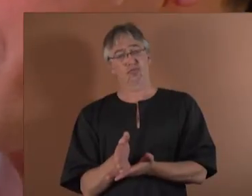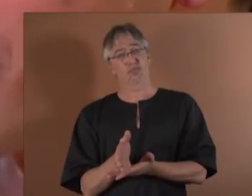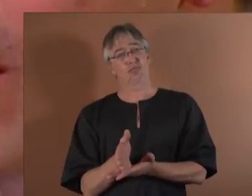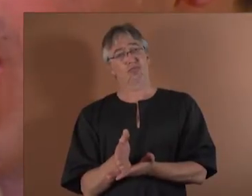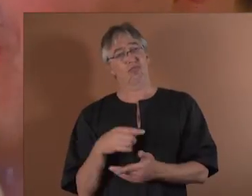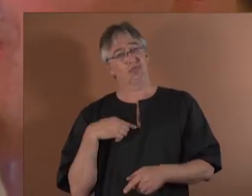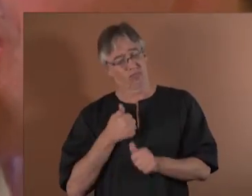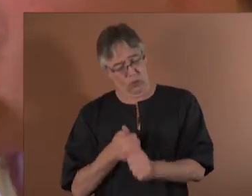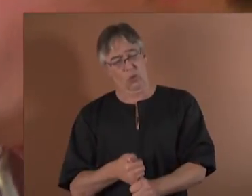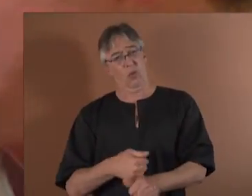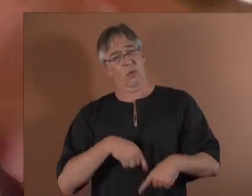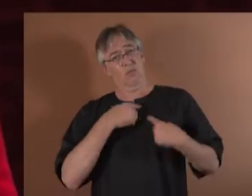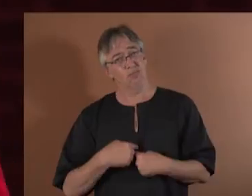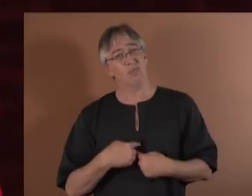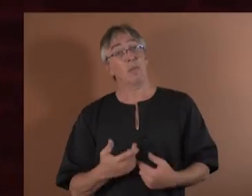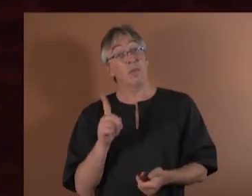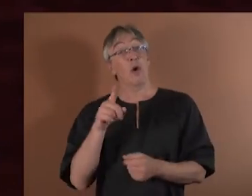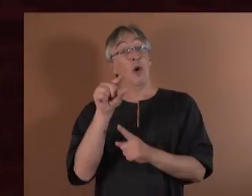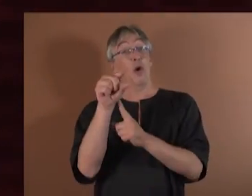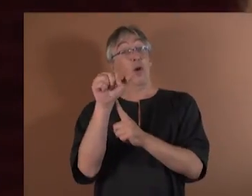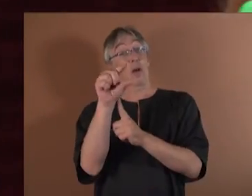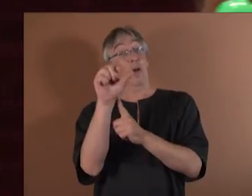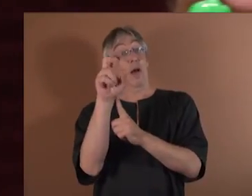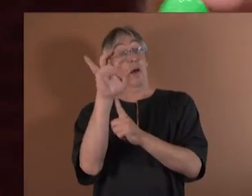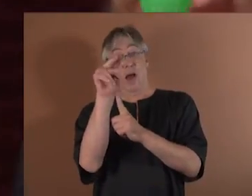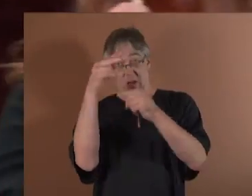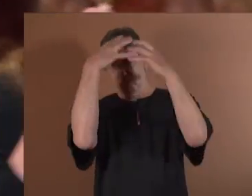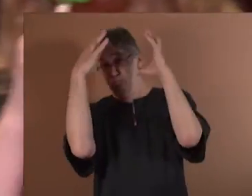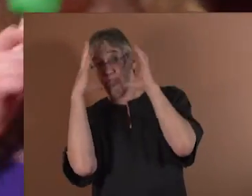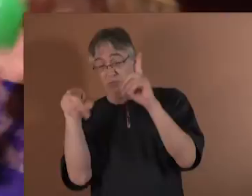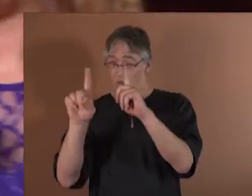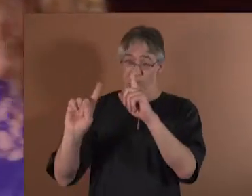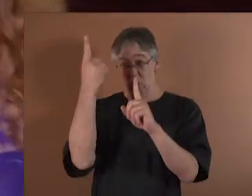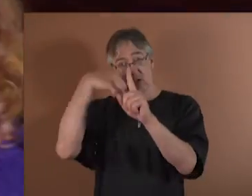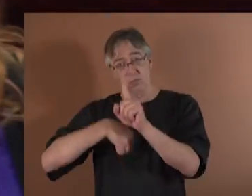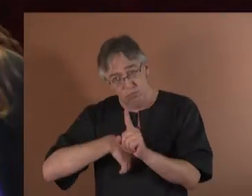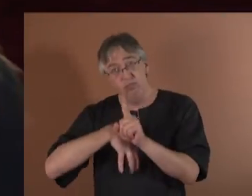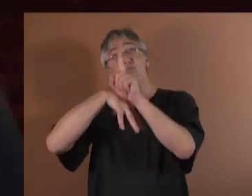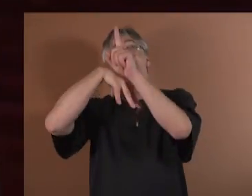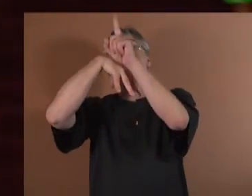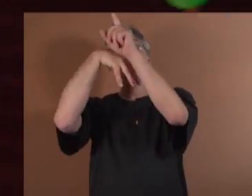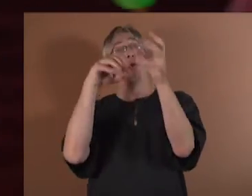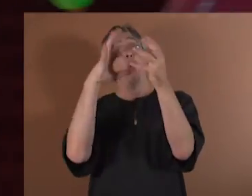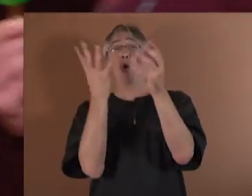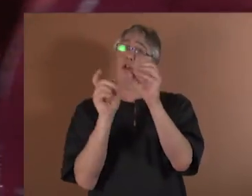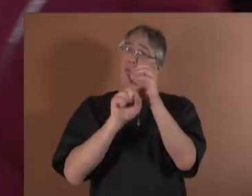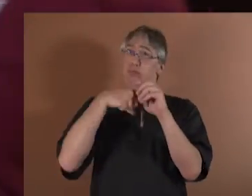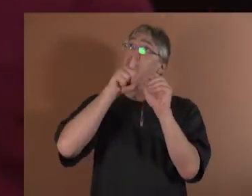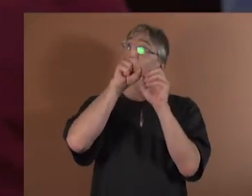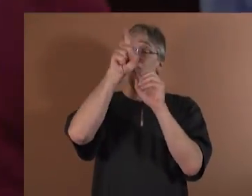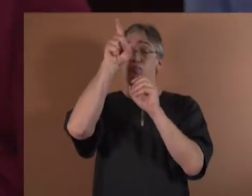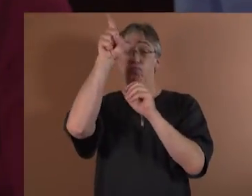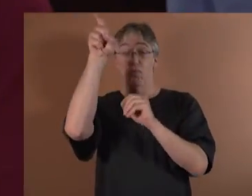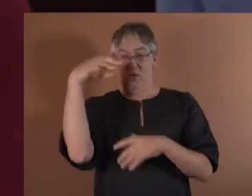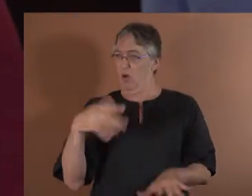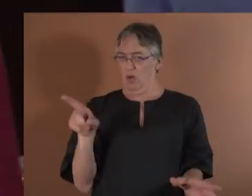Then we have Gagarin... ...who actually... ...Space is the final frontier... ...belichaamd. But look... ...this is a